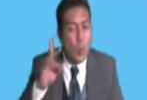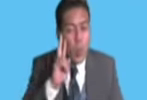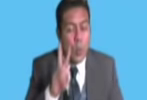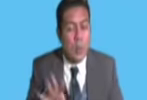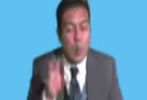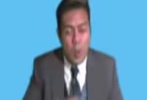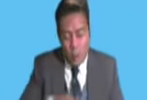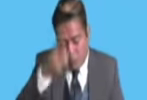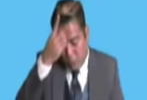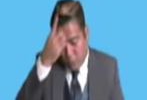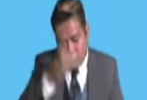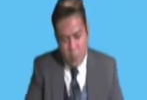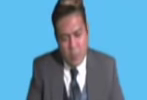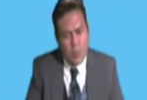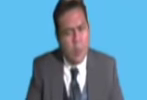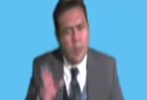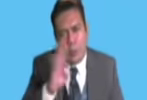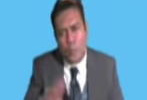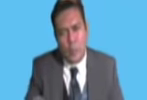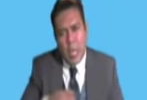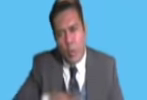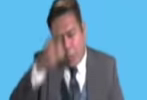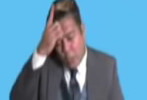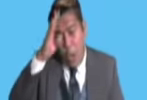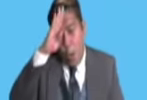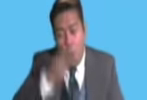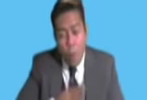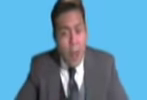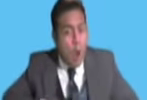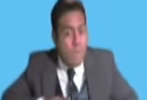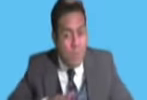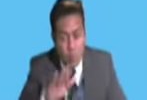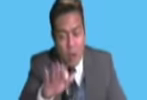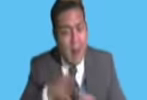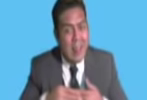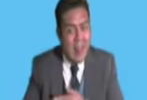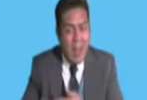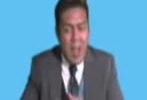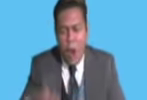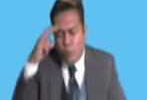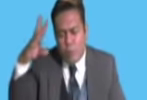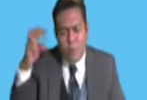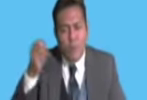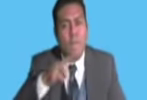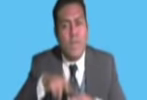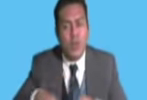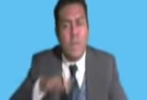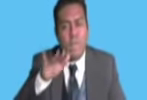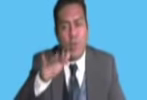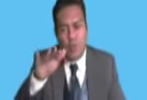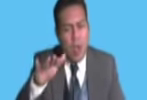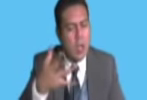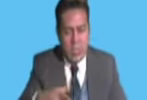sector. Otherwise, our children's education, our hope, our future leaders, our dreams for Fiji's future is